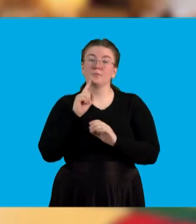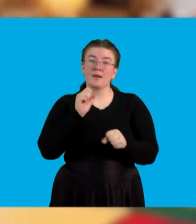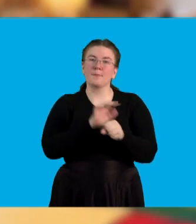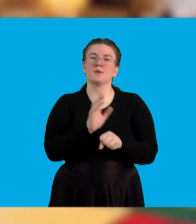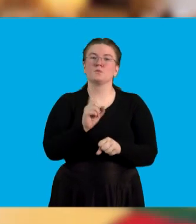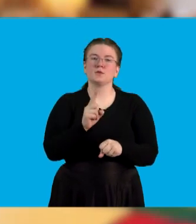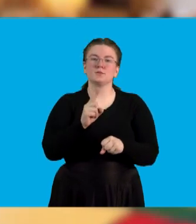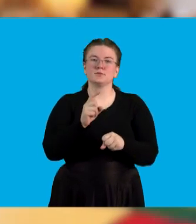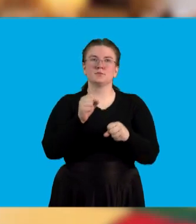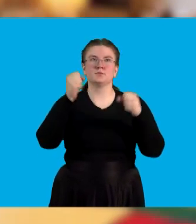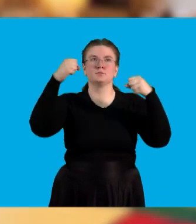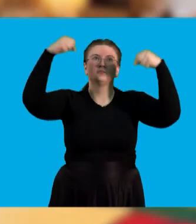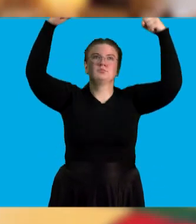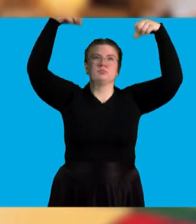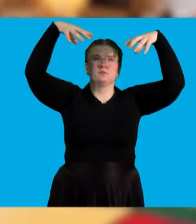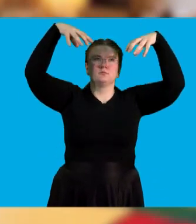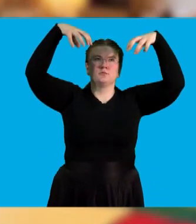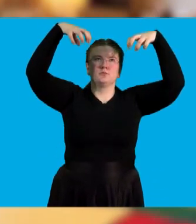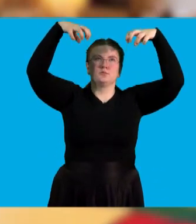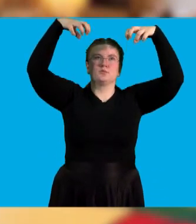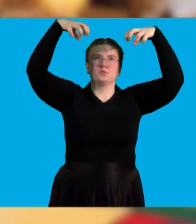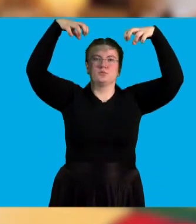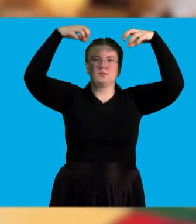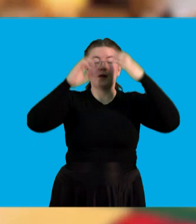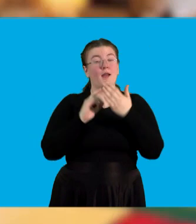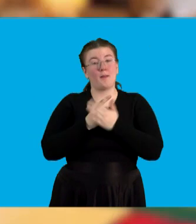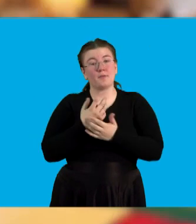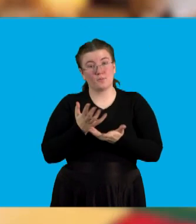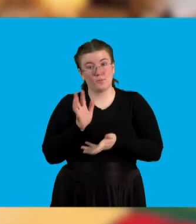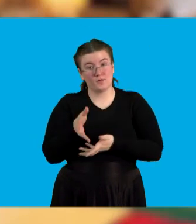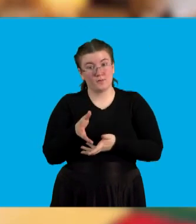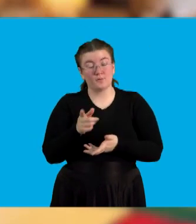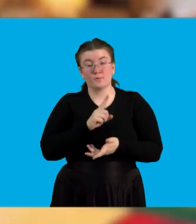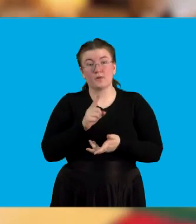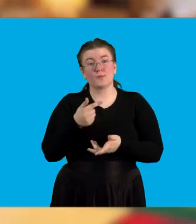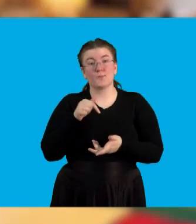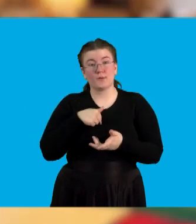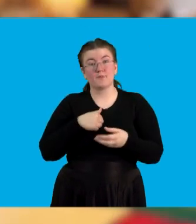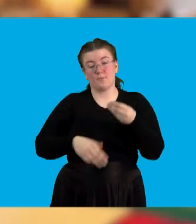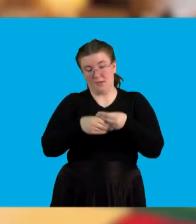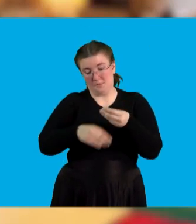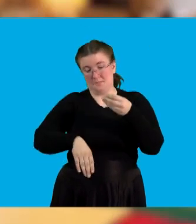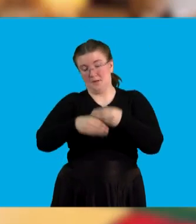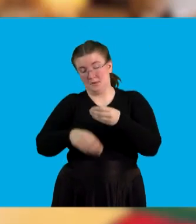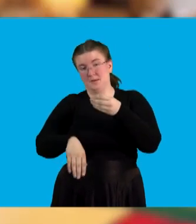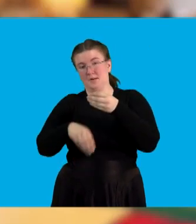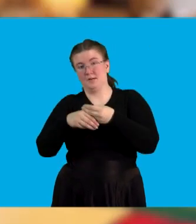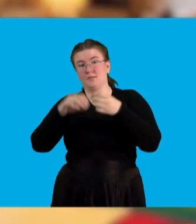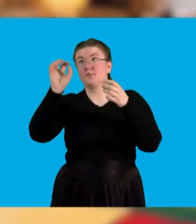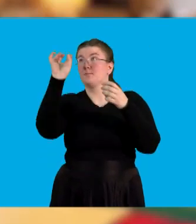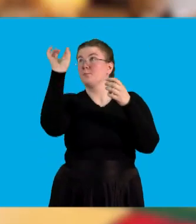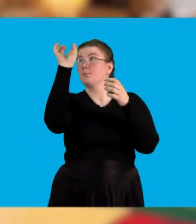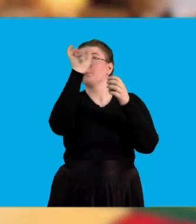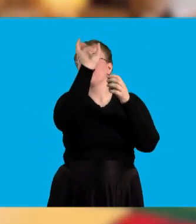that we are adding. So the more bulbs we add in an electric circuit, so that means the more resistors we are adding. Remember, bulbs are